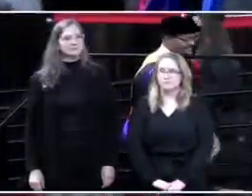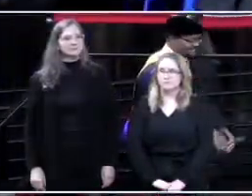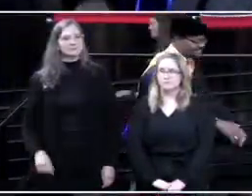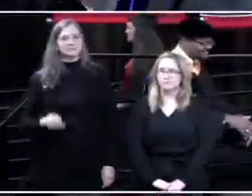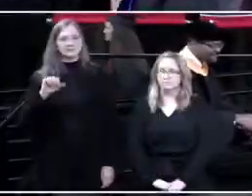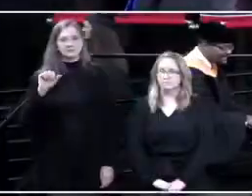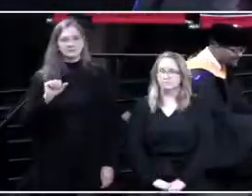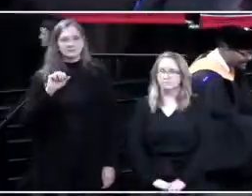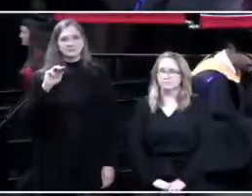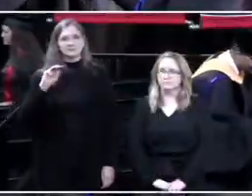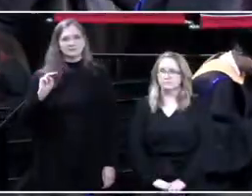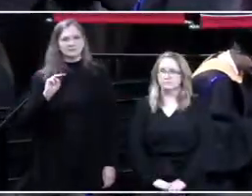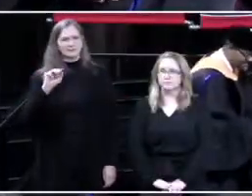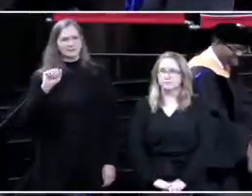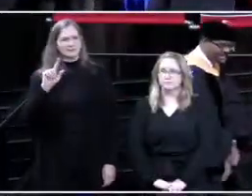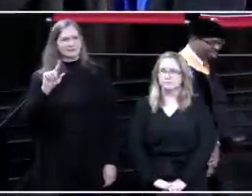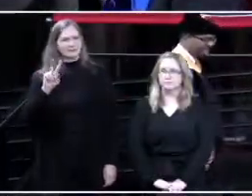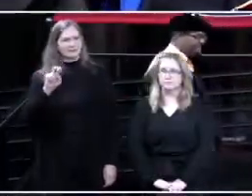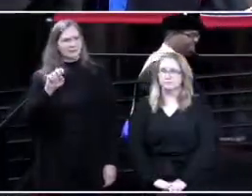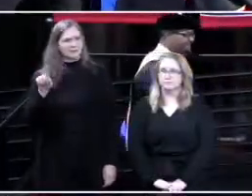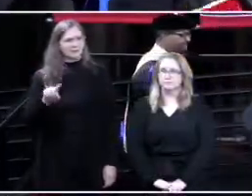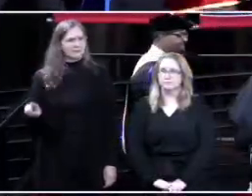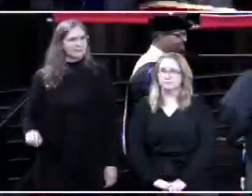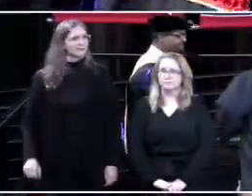Aldo Madrigal Alvarez.